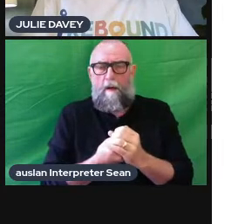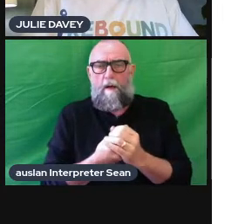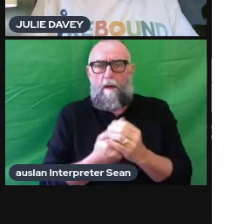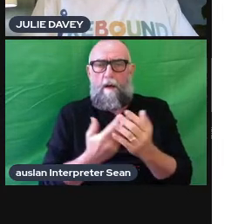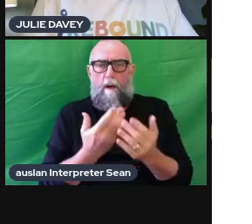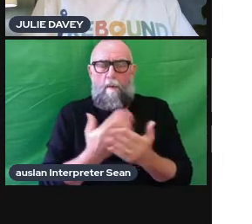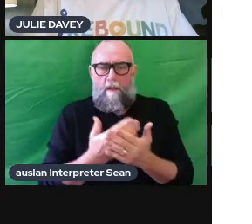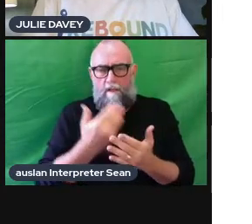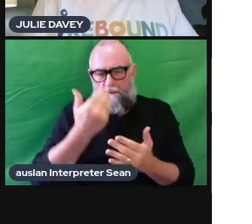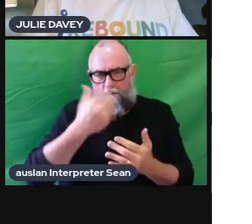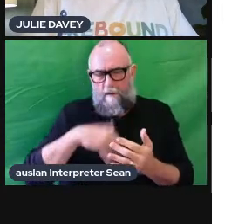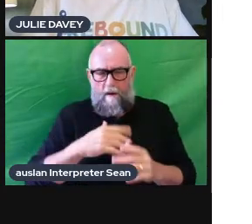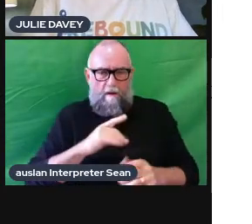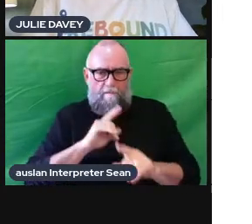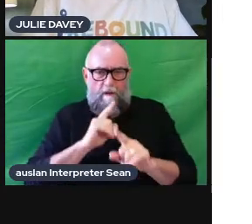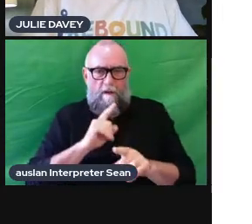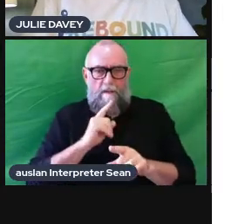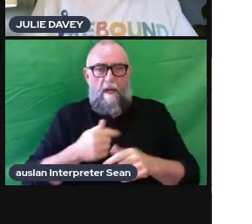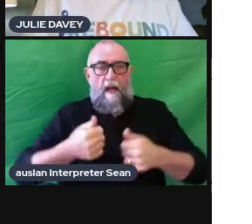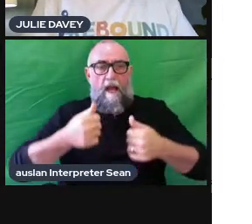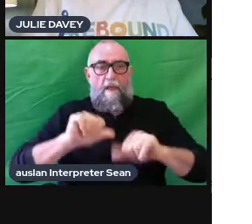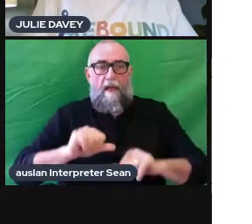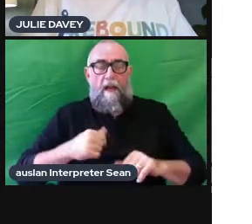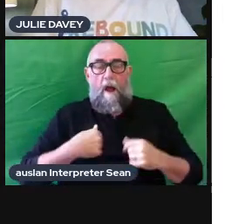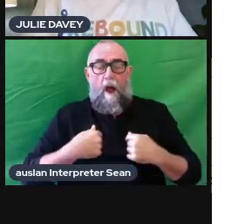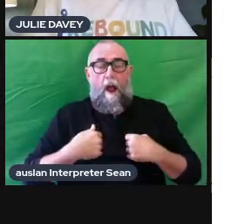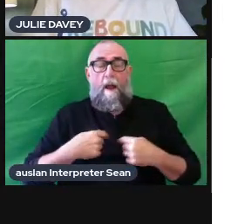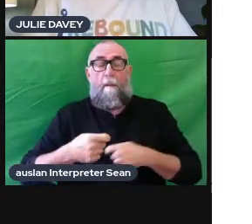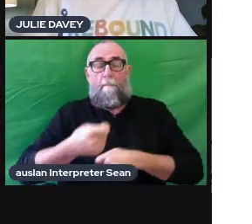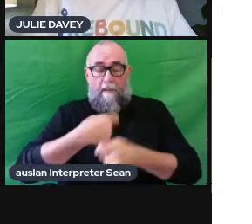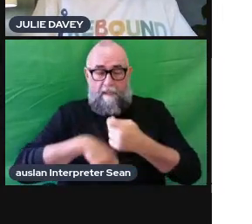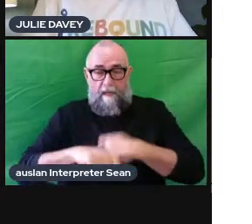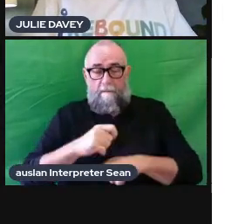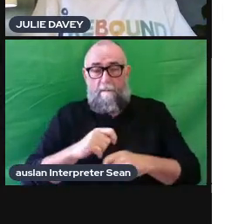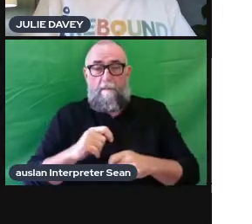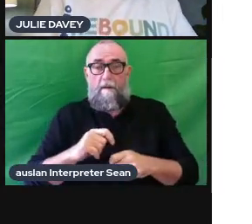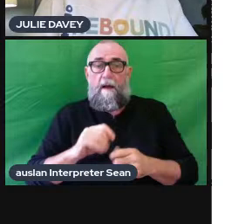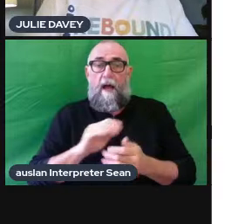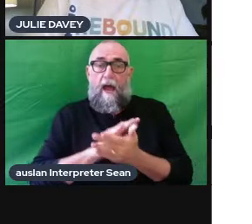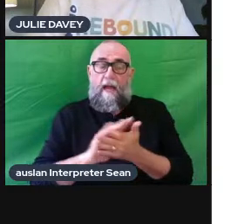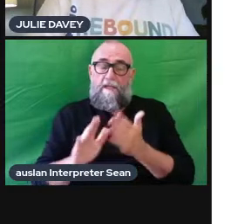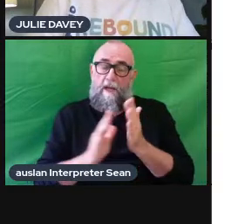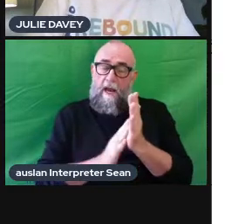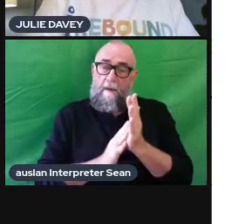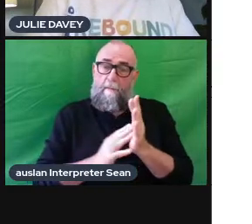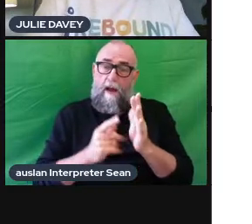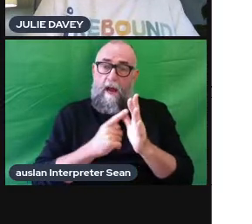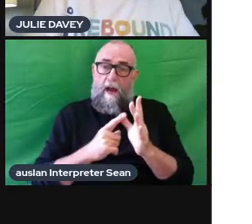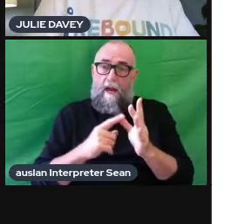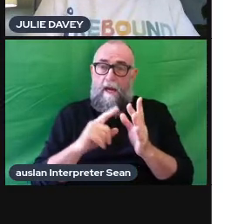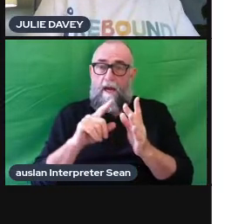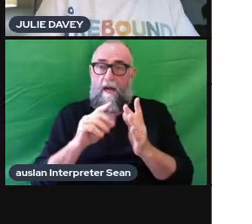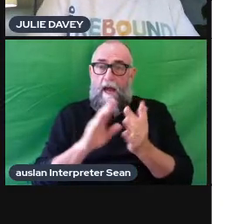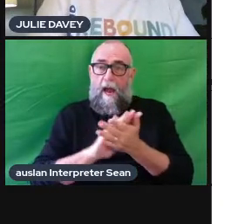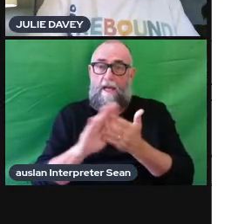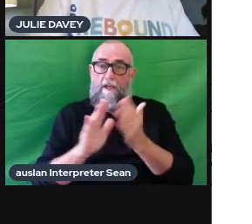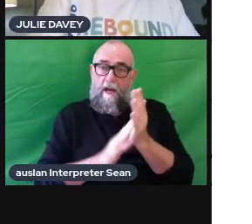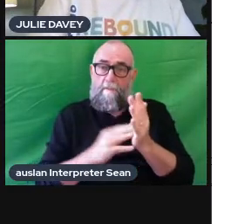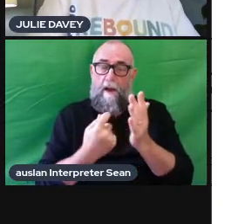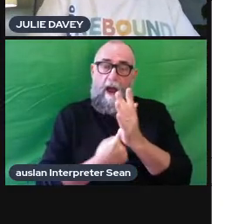of a consumer advisory group for this HMRI research project. I want to tell you a little bit